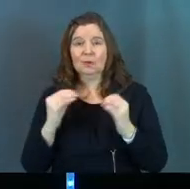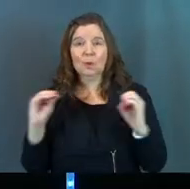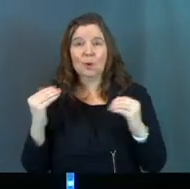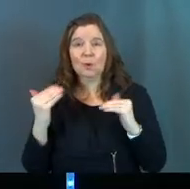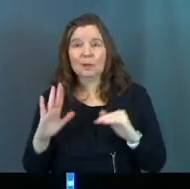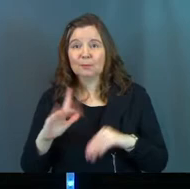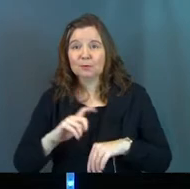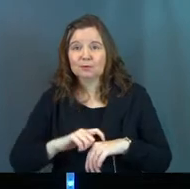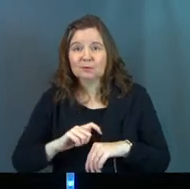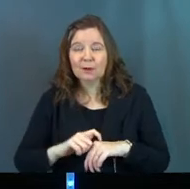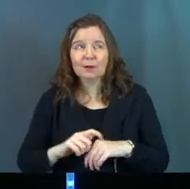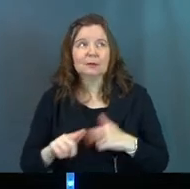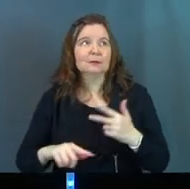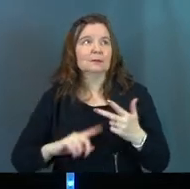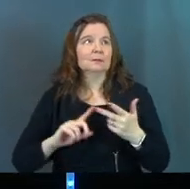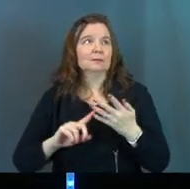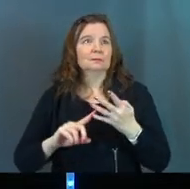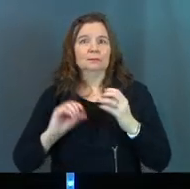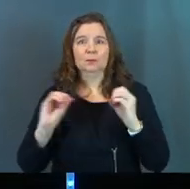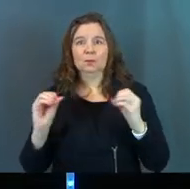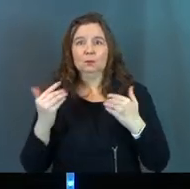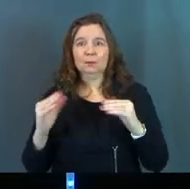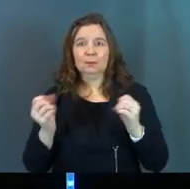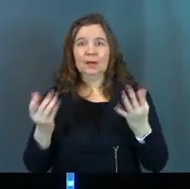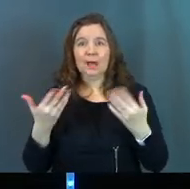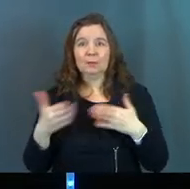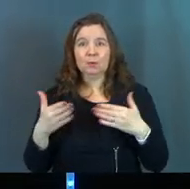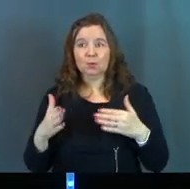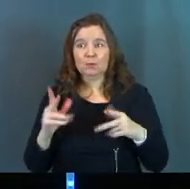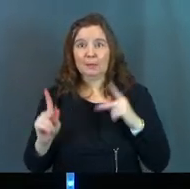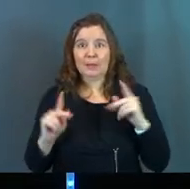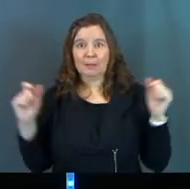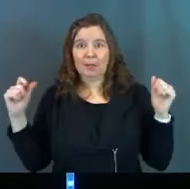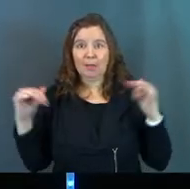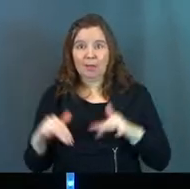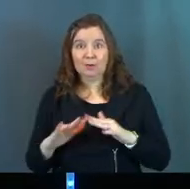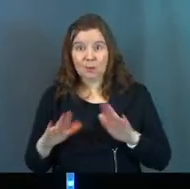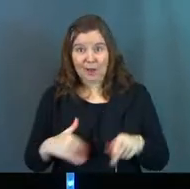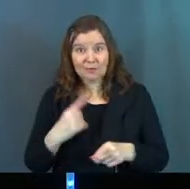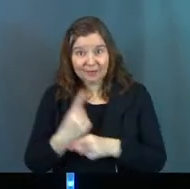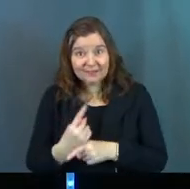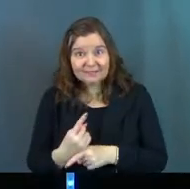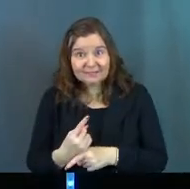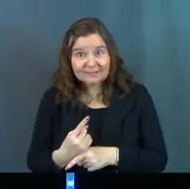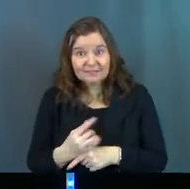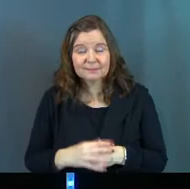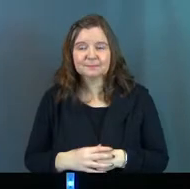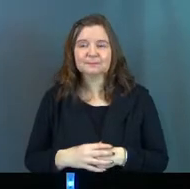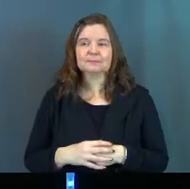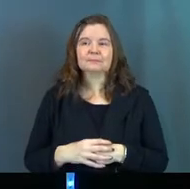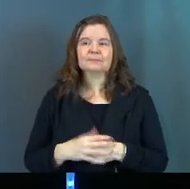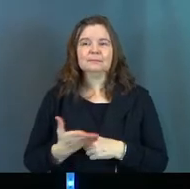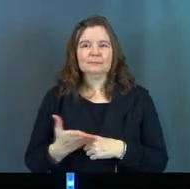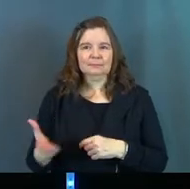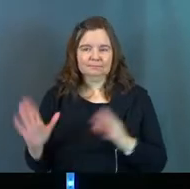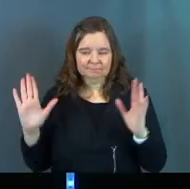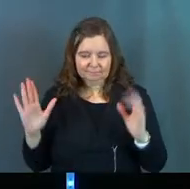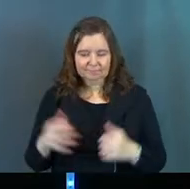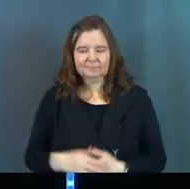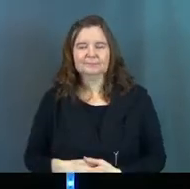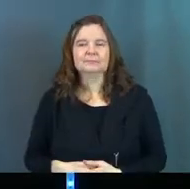time, as if there's no limit to how many rooms your household can hold, right? These are the